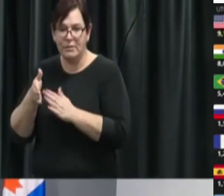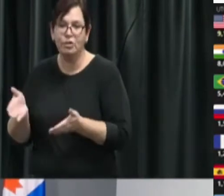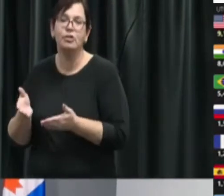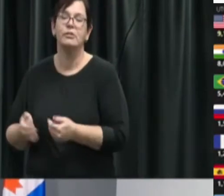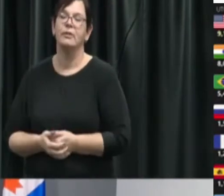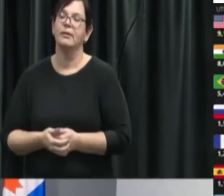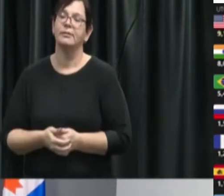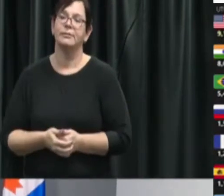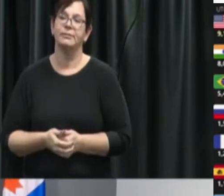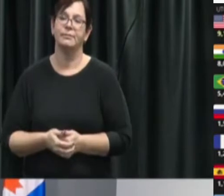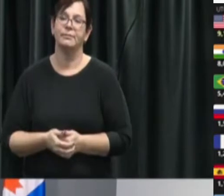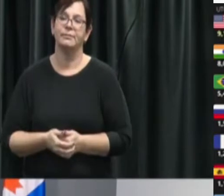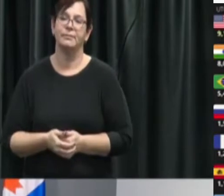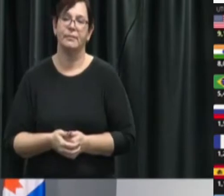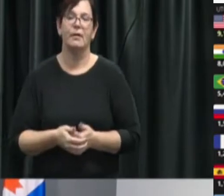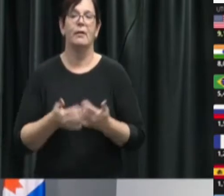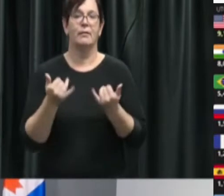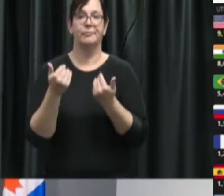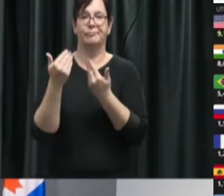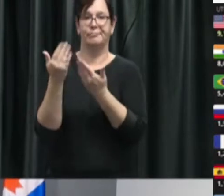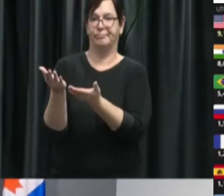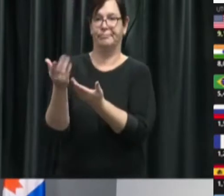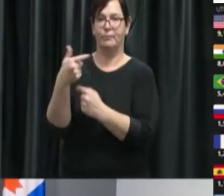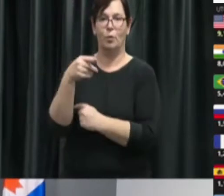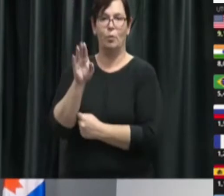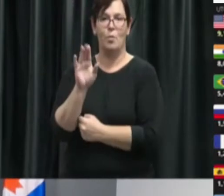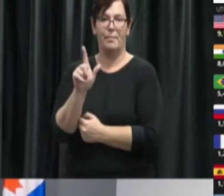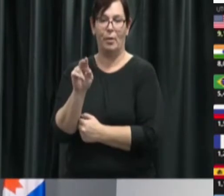Go ahead, Megan. Hi there. This is a question for Mr. Mayor.